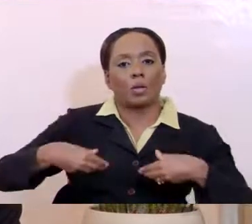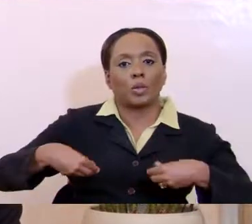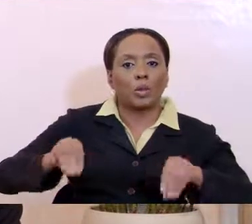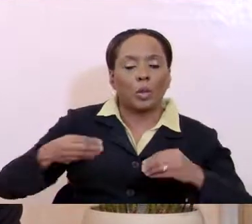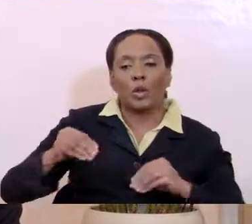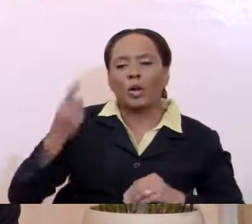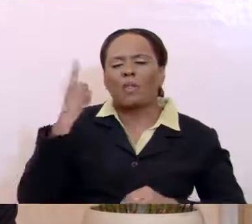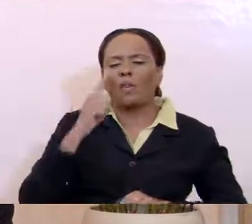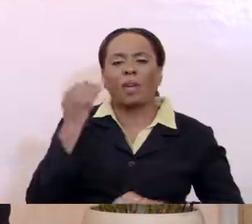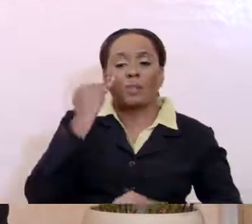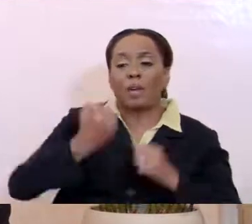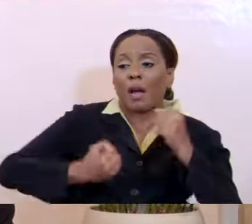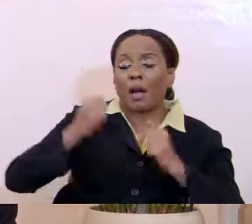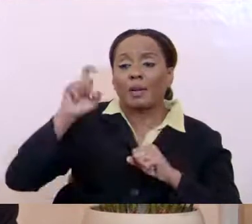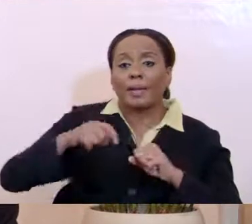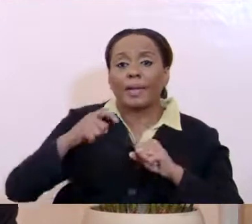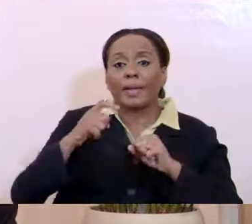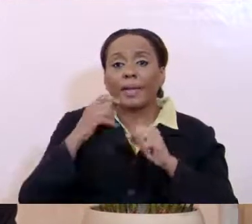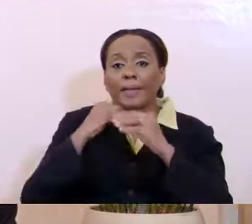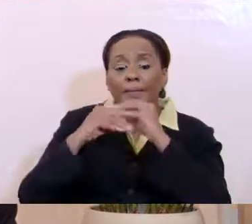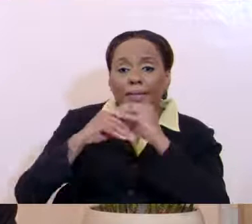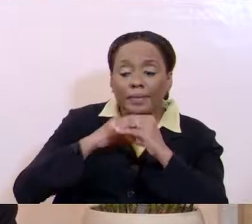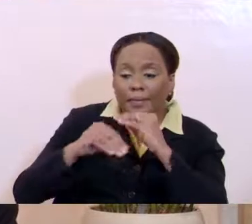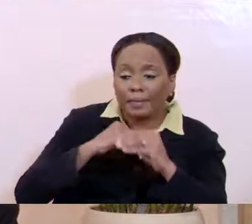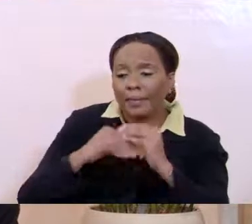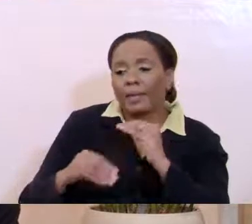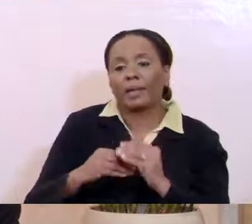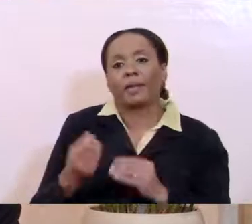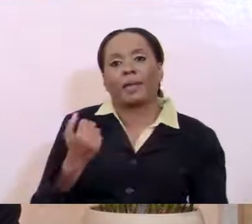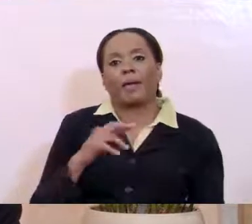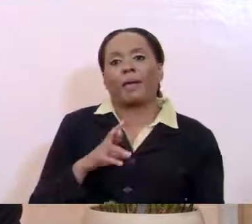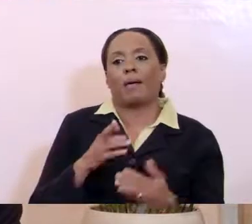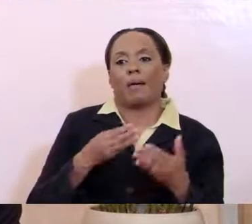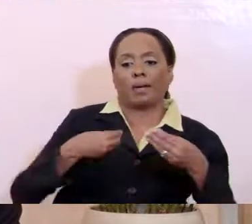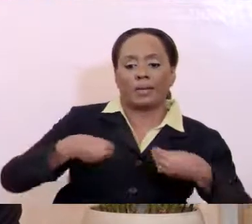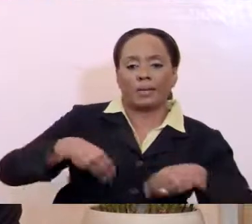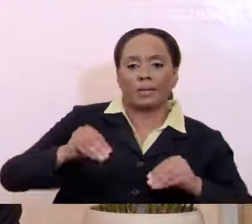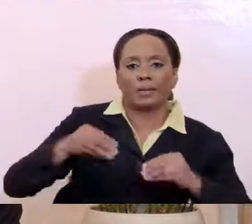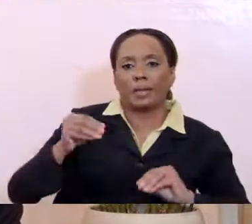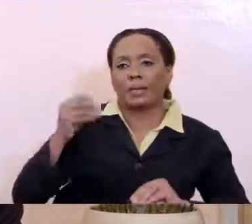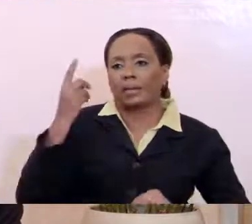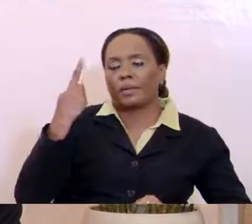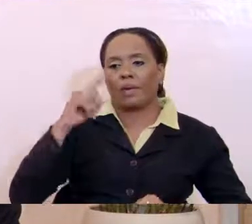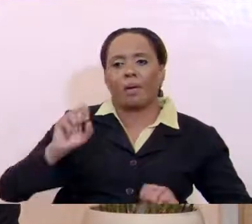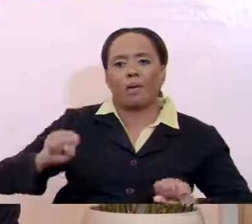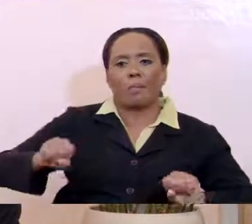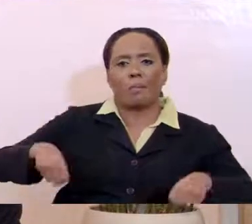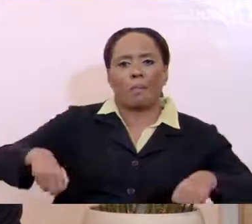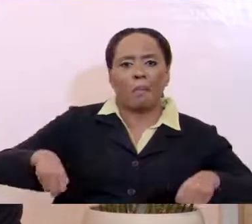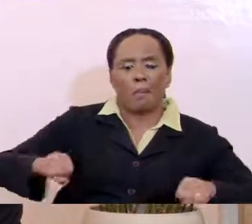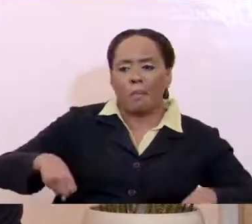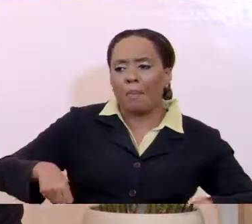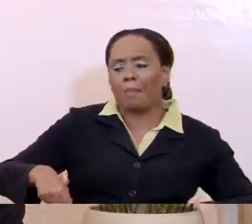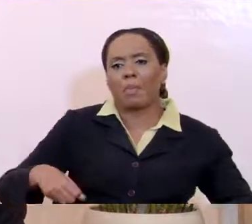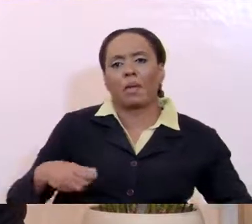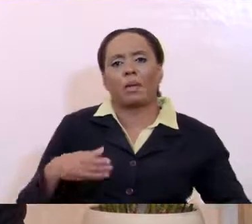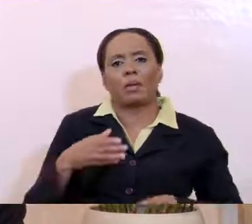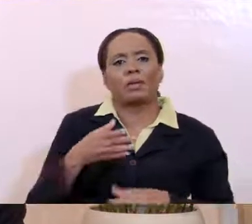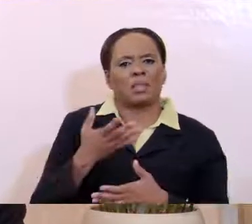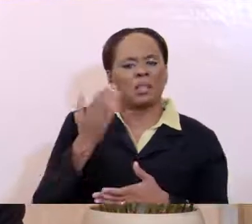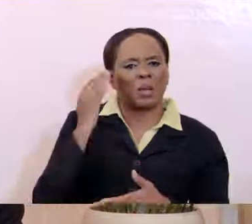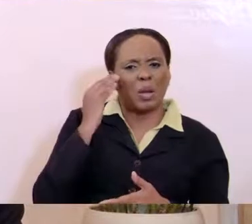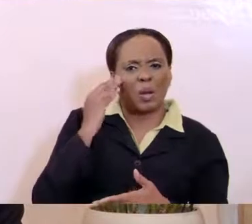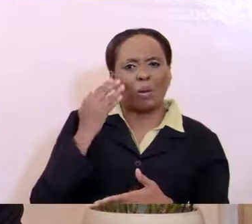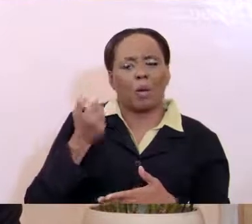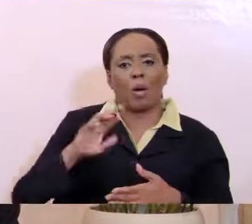vehicle repair, servicing, the sale of spare parts for motor vehicles, motorcycles, and bicycles. That will be allowed